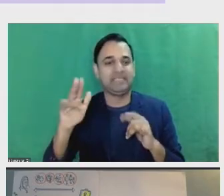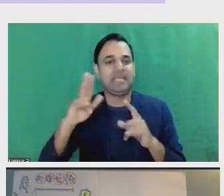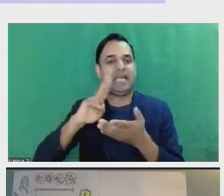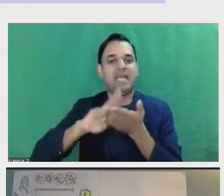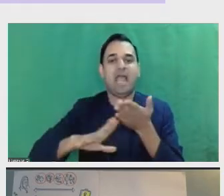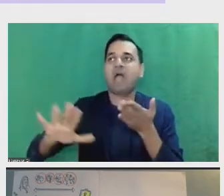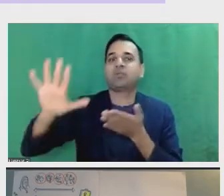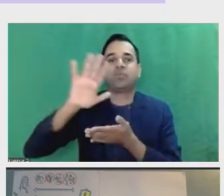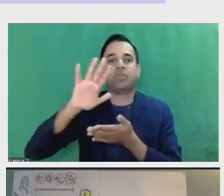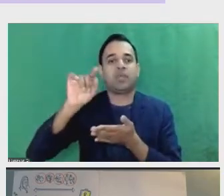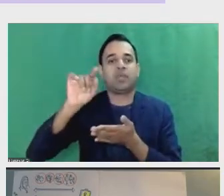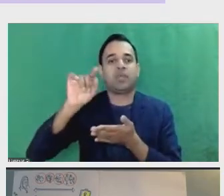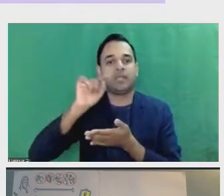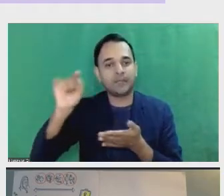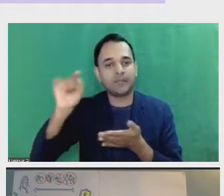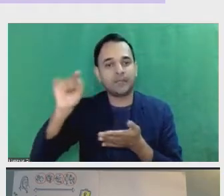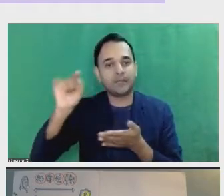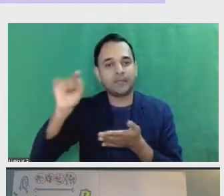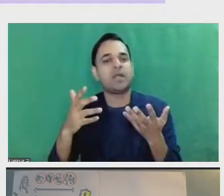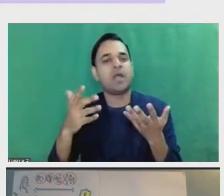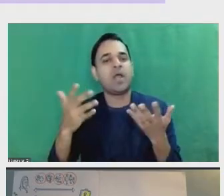related and all those are integrated. And we